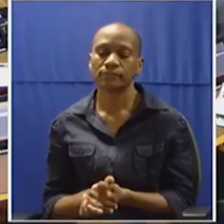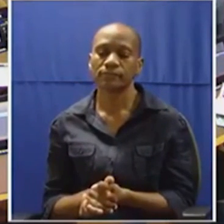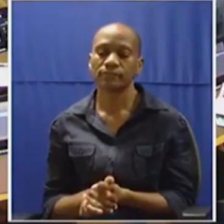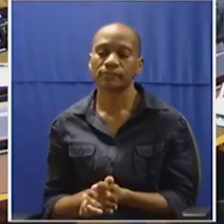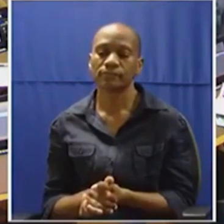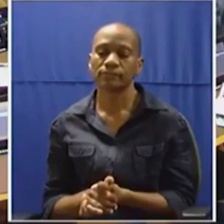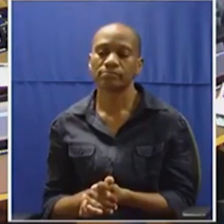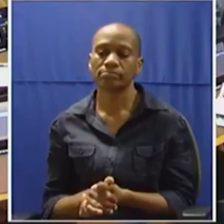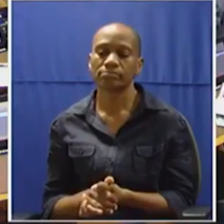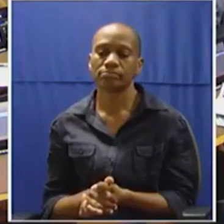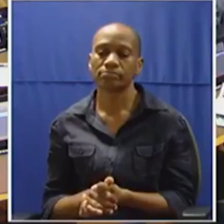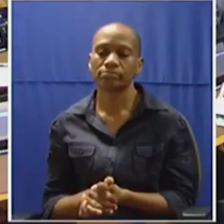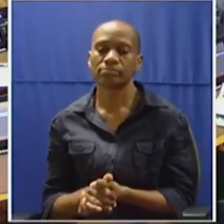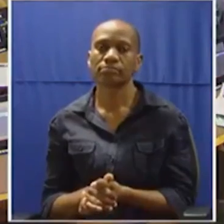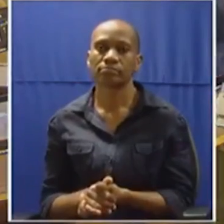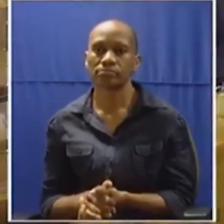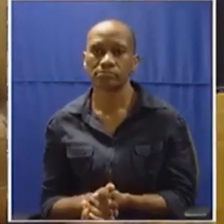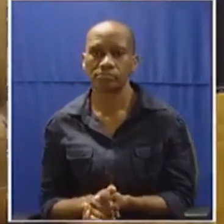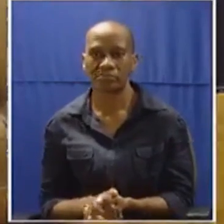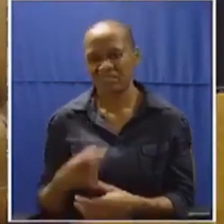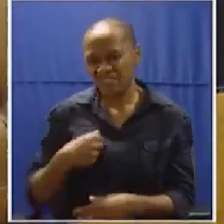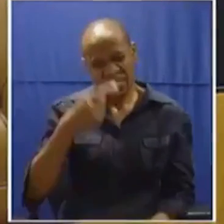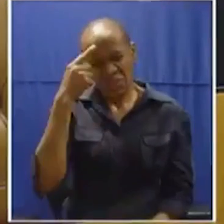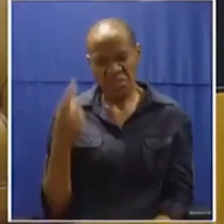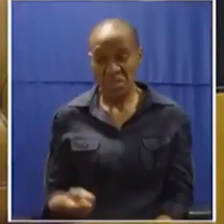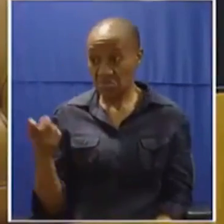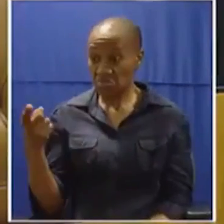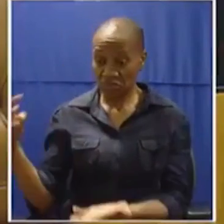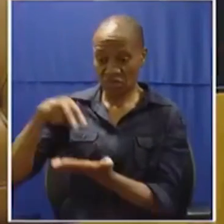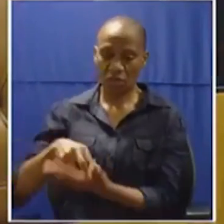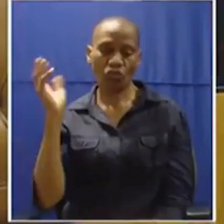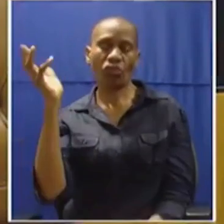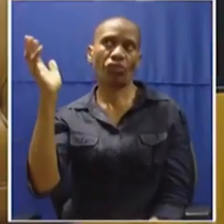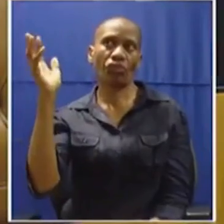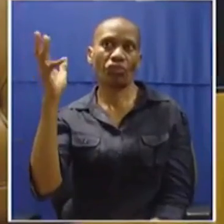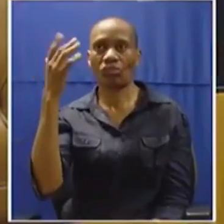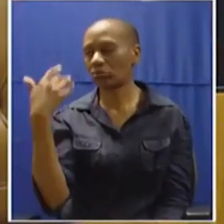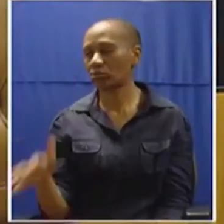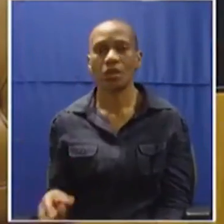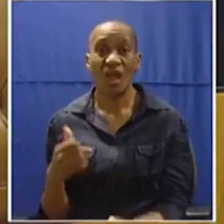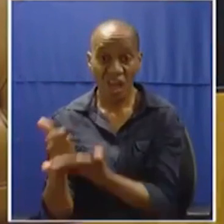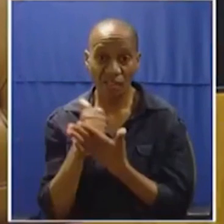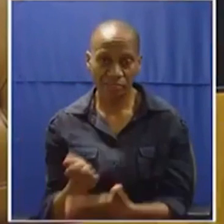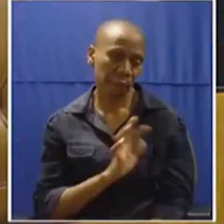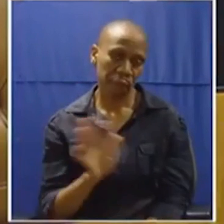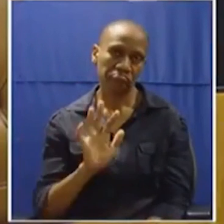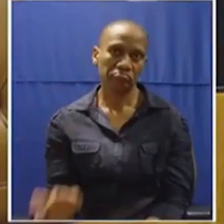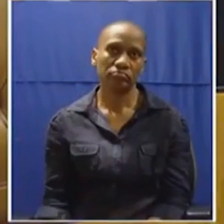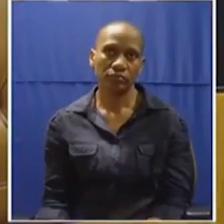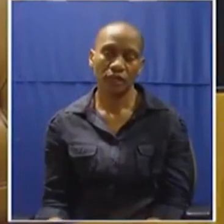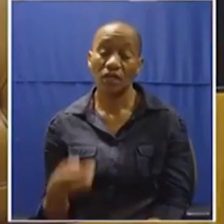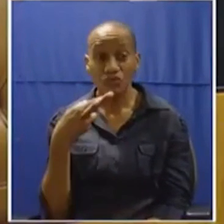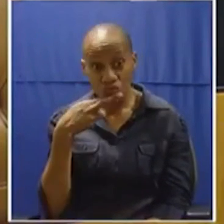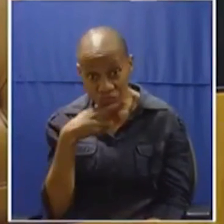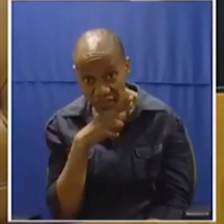I don't think any amount of grandstanding is going to help the cause of the students. Reality